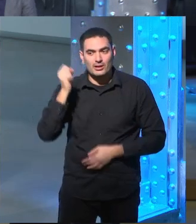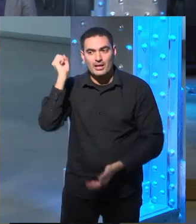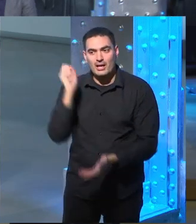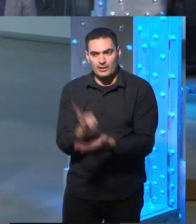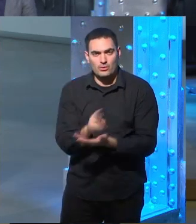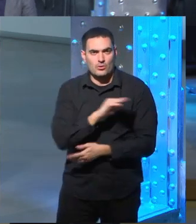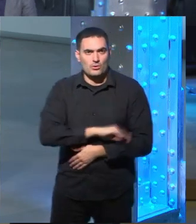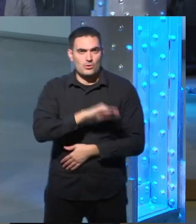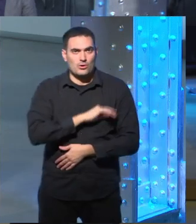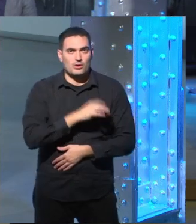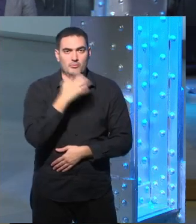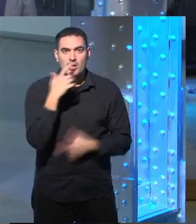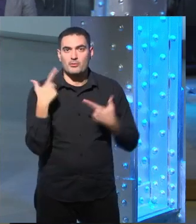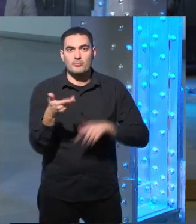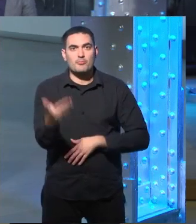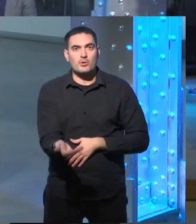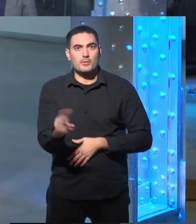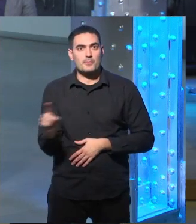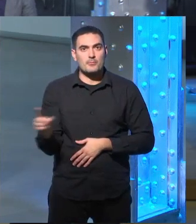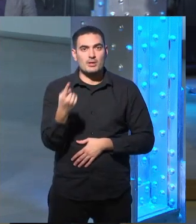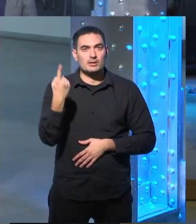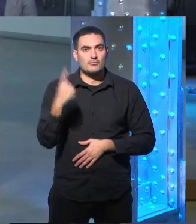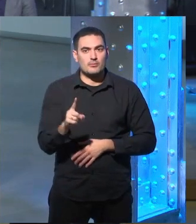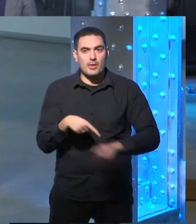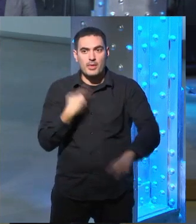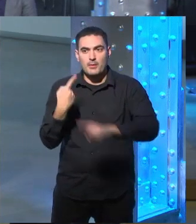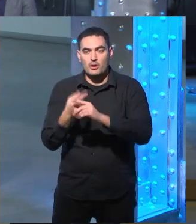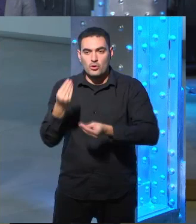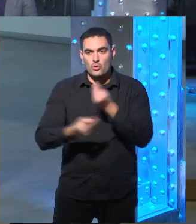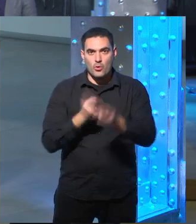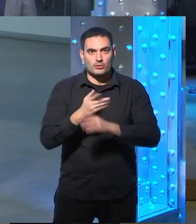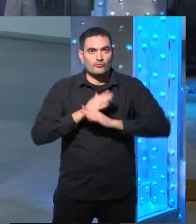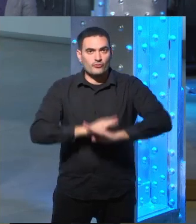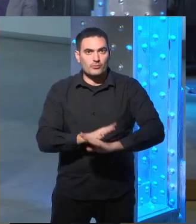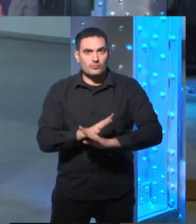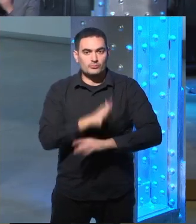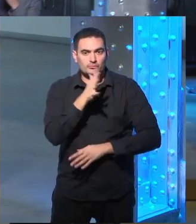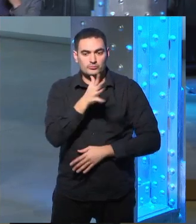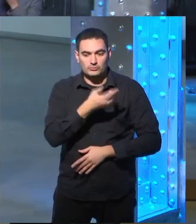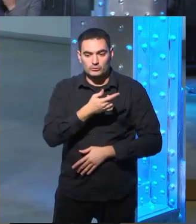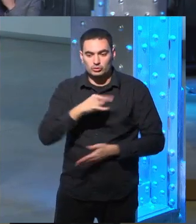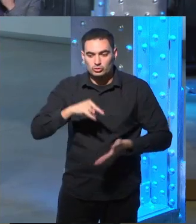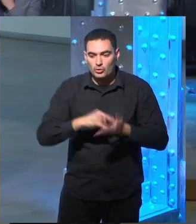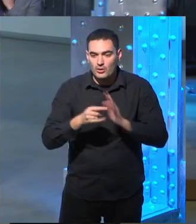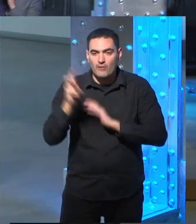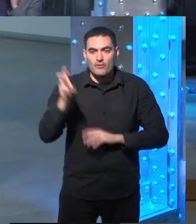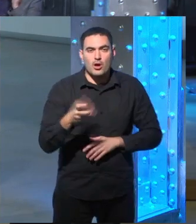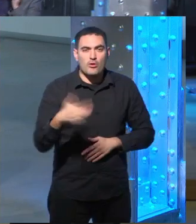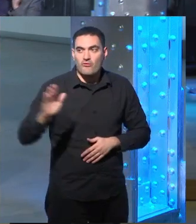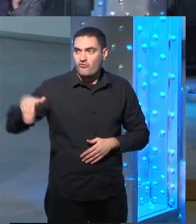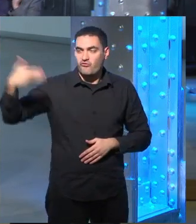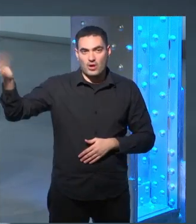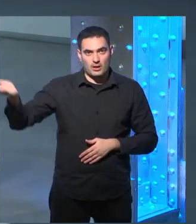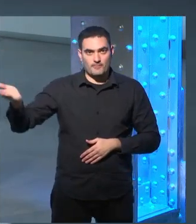think that it is a huge challenge. I think that is the most important area, and that not enough is being done, and perhaps the